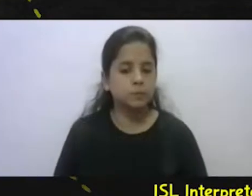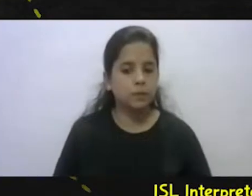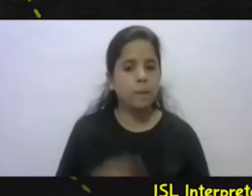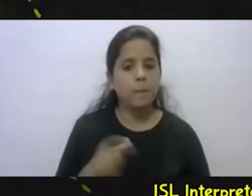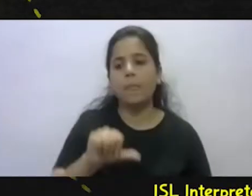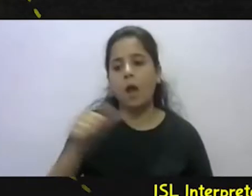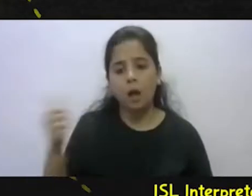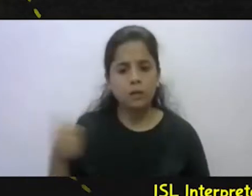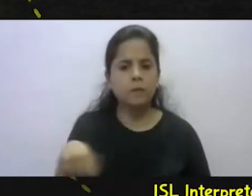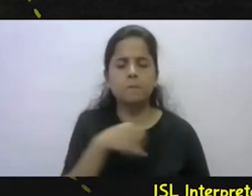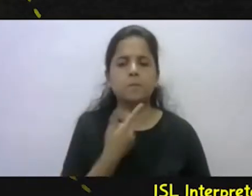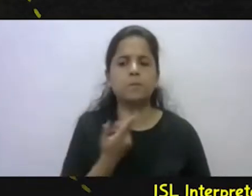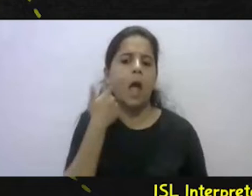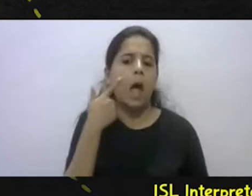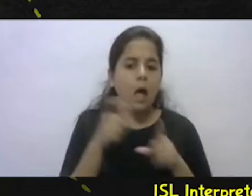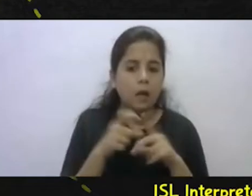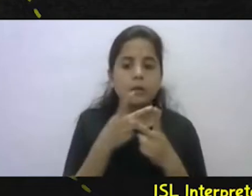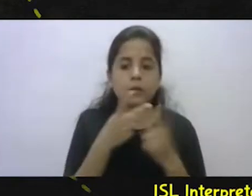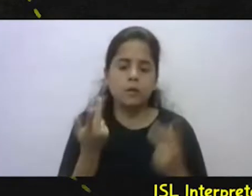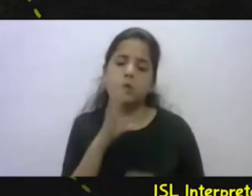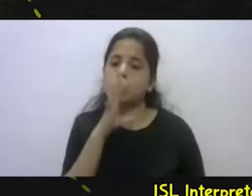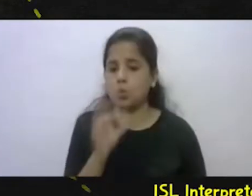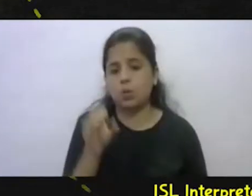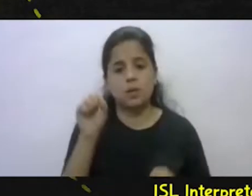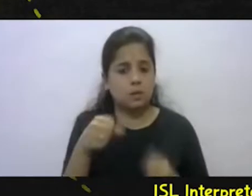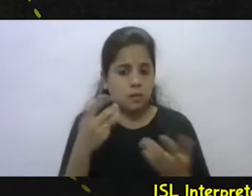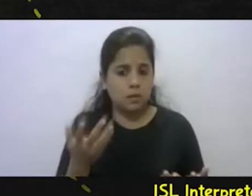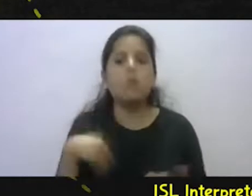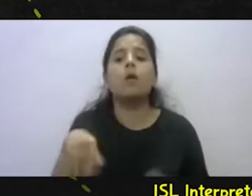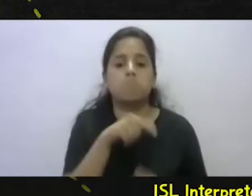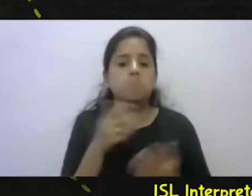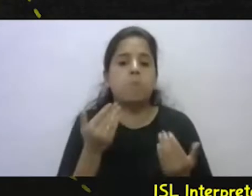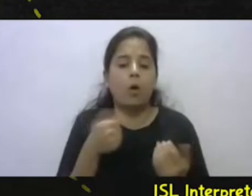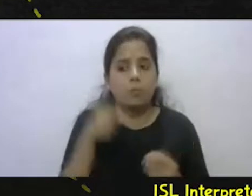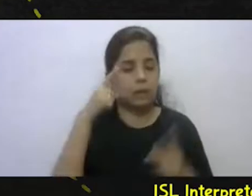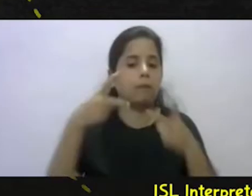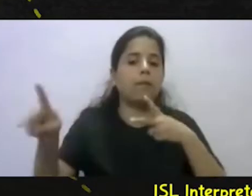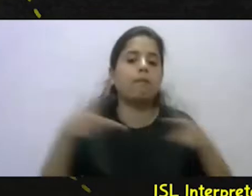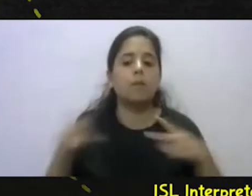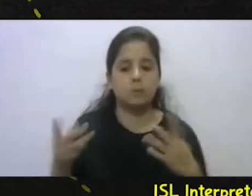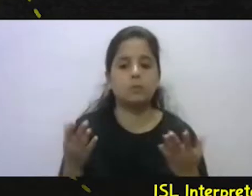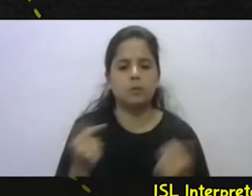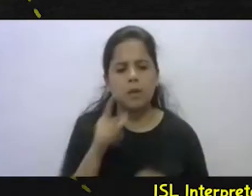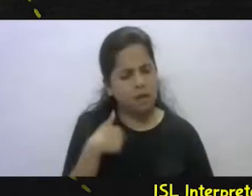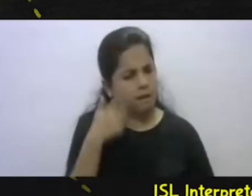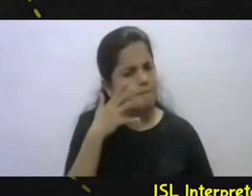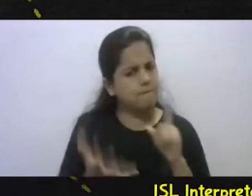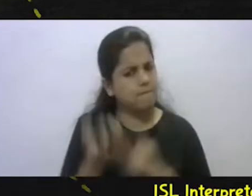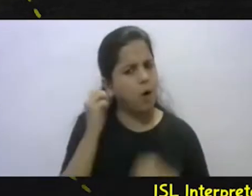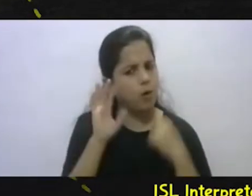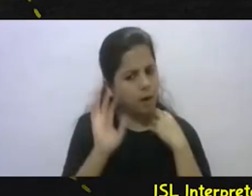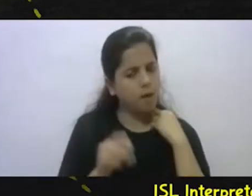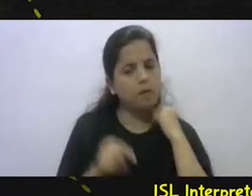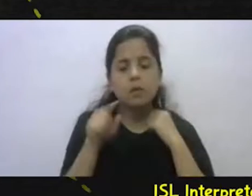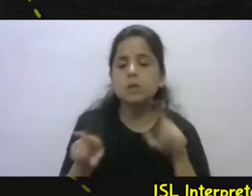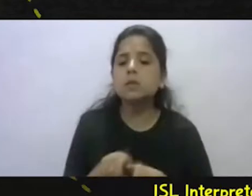other sort of identities. And I mean, of course, there can be an ideological difference here, but I do find that there is